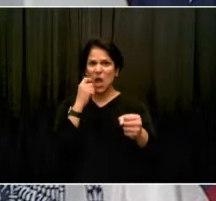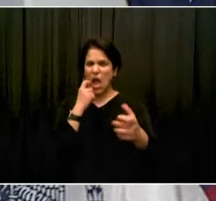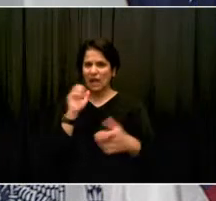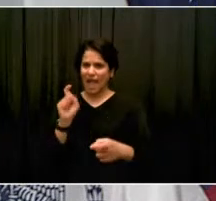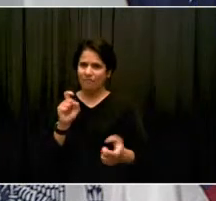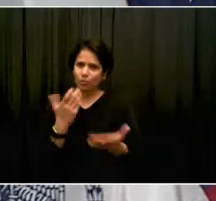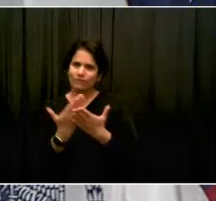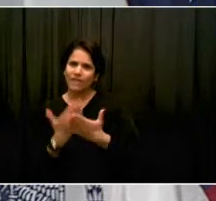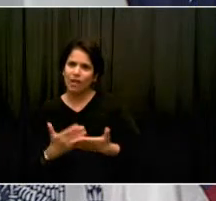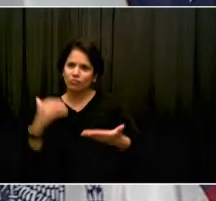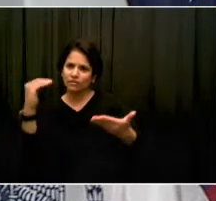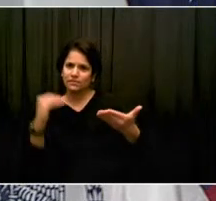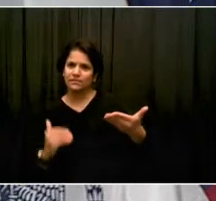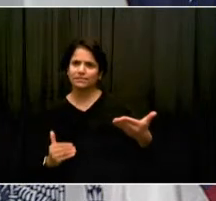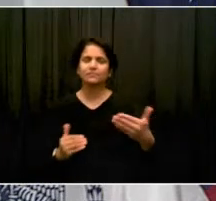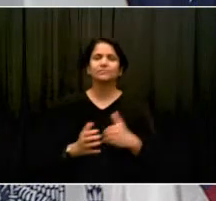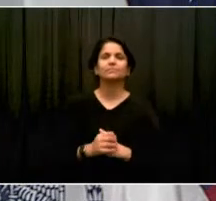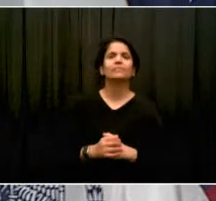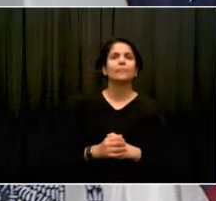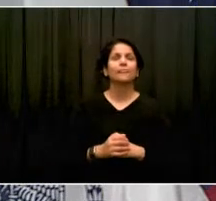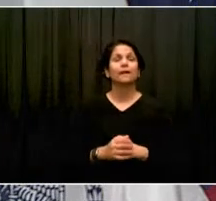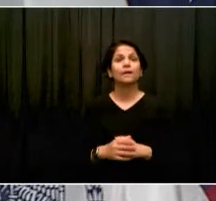to Henry from Bloomberg.